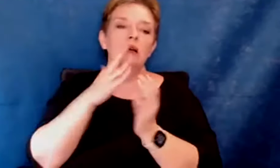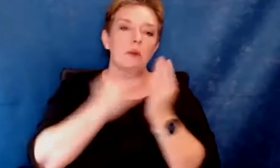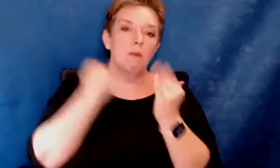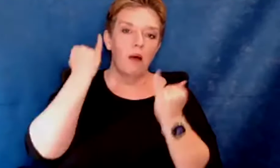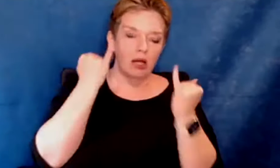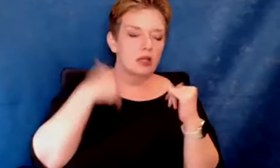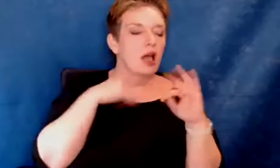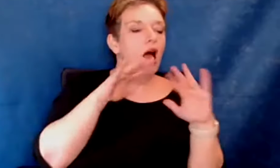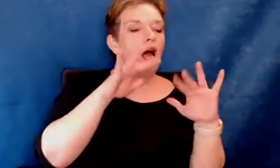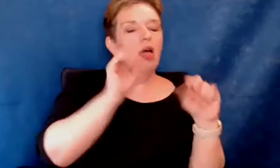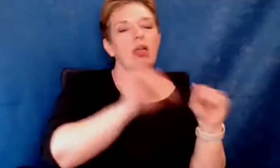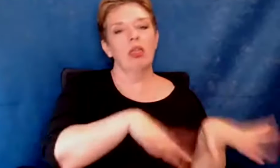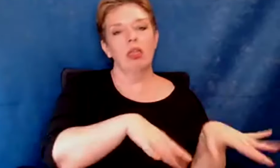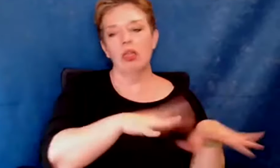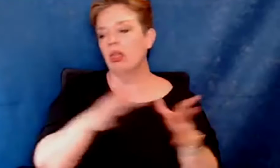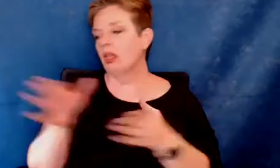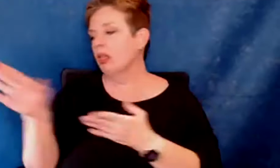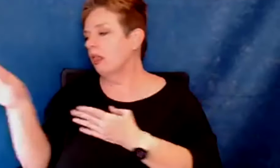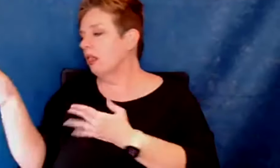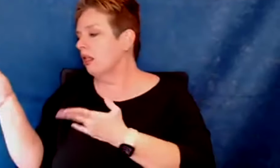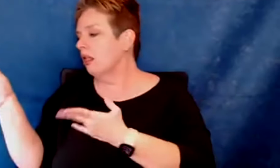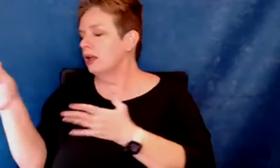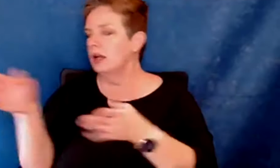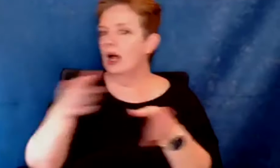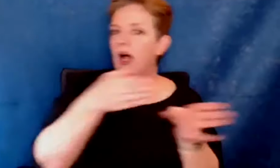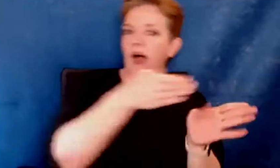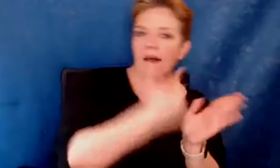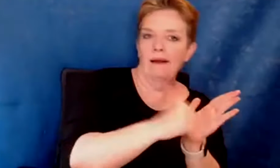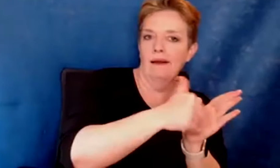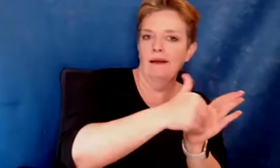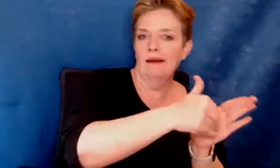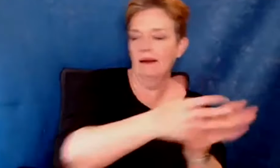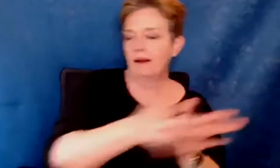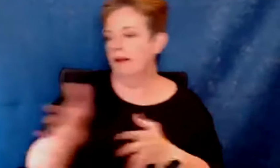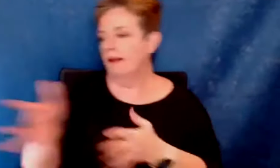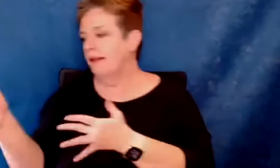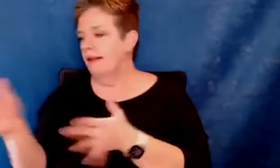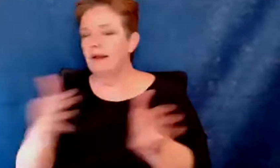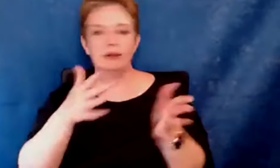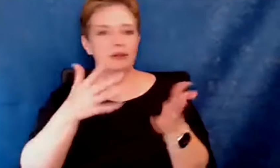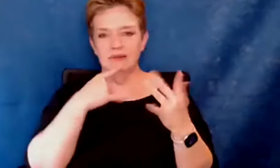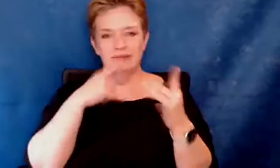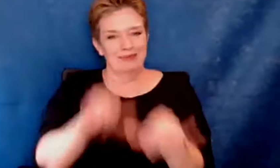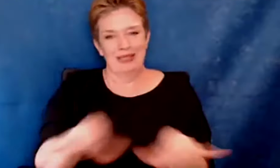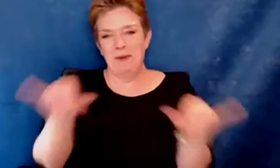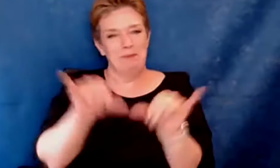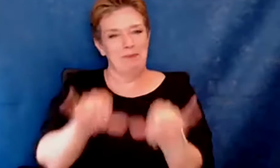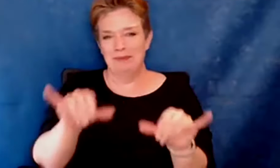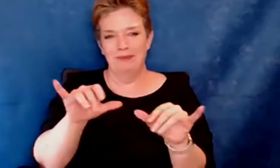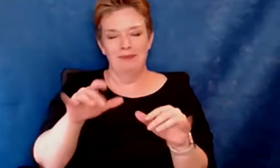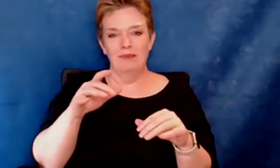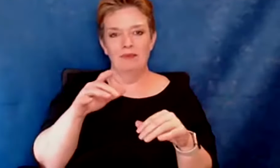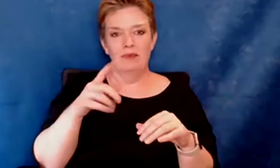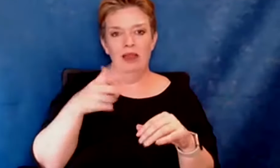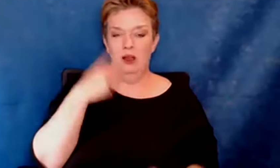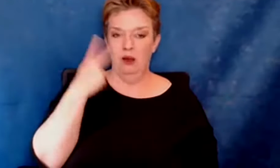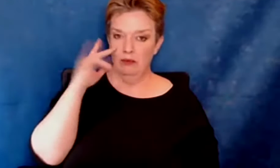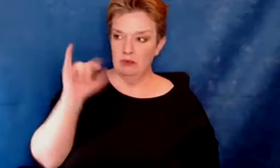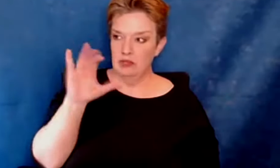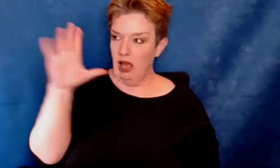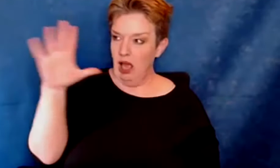on working, keep on making. And I mean, if I learned anything from kind of seeing the volume of work that James Castle